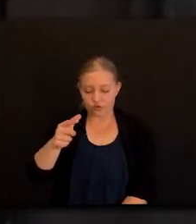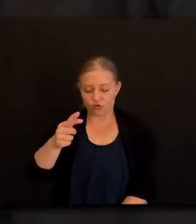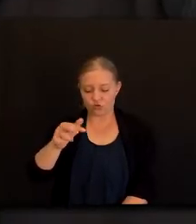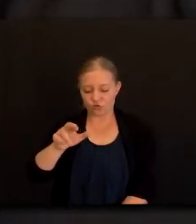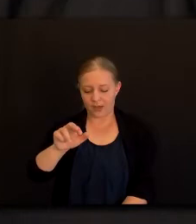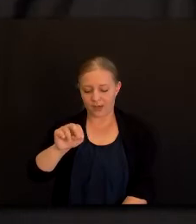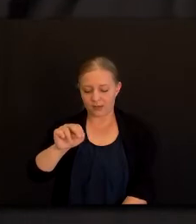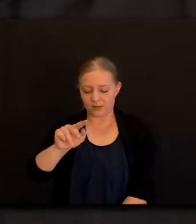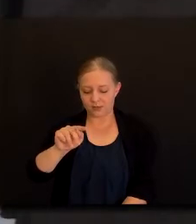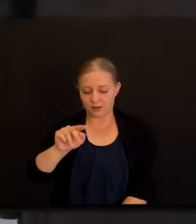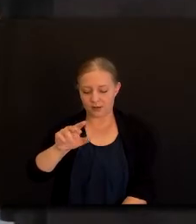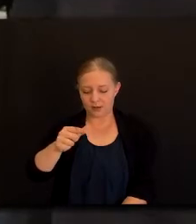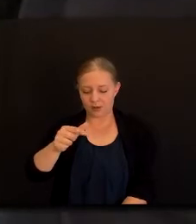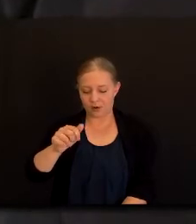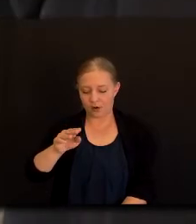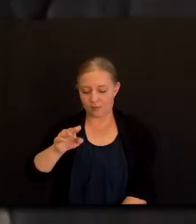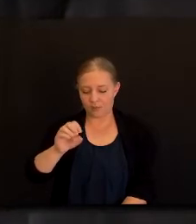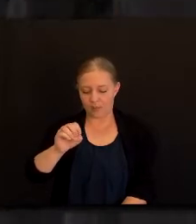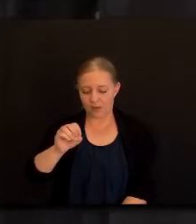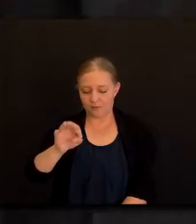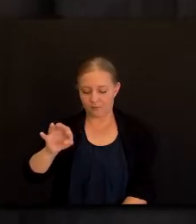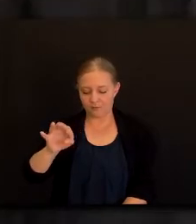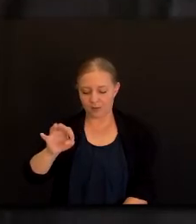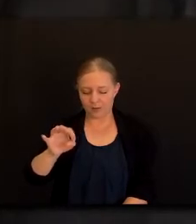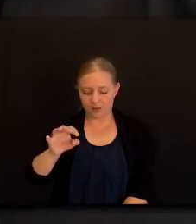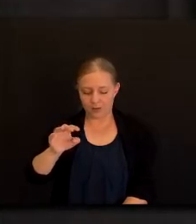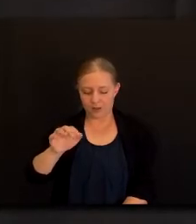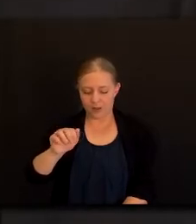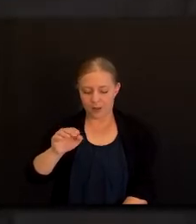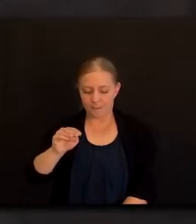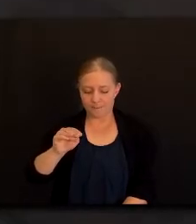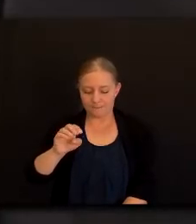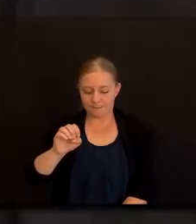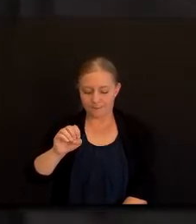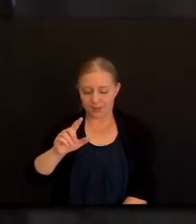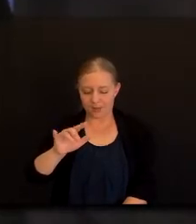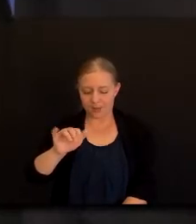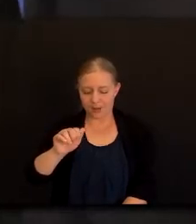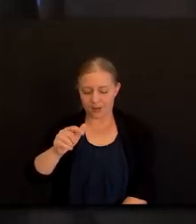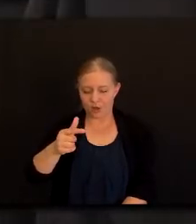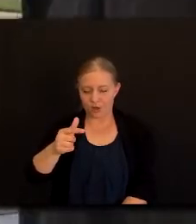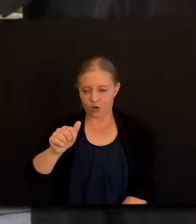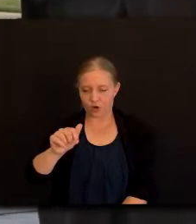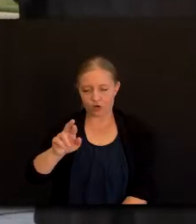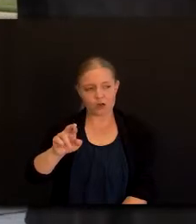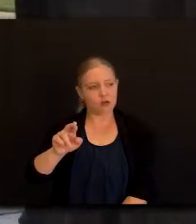Grant Christopher Garbeff. Amelia Ann Gardner.